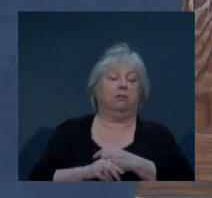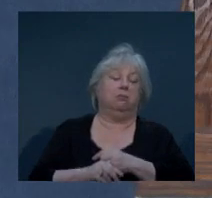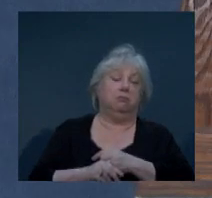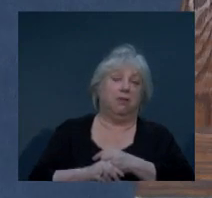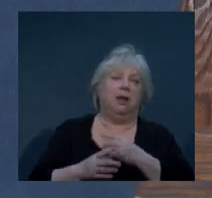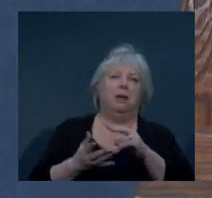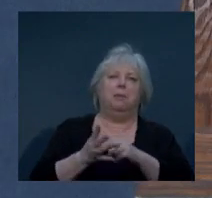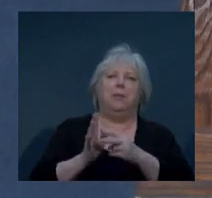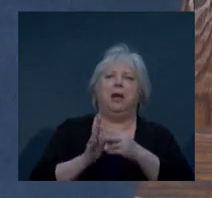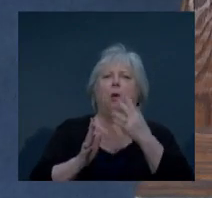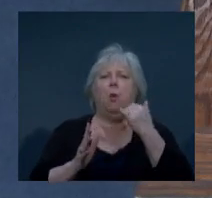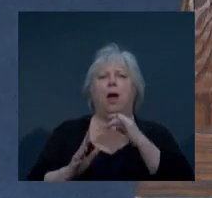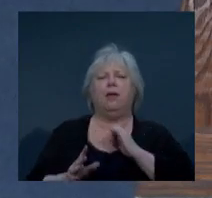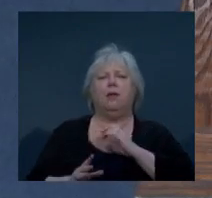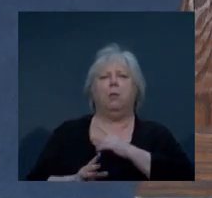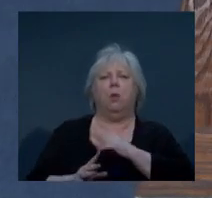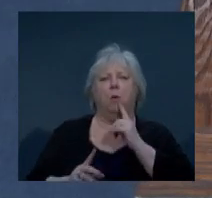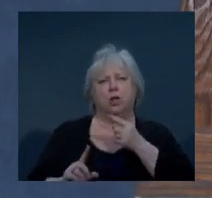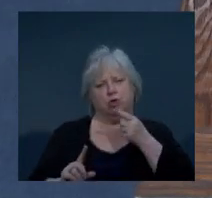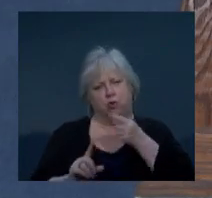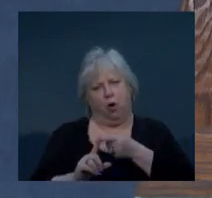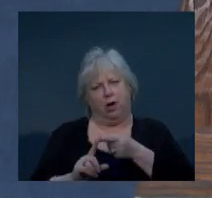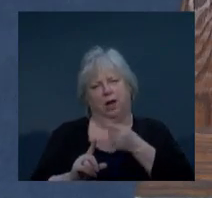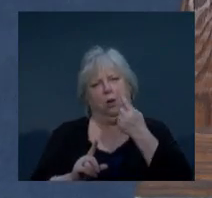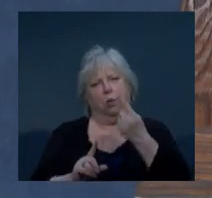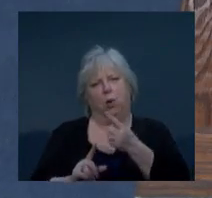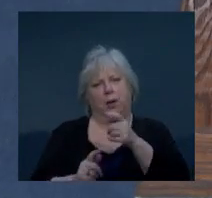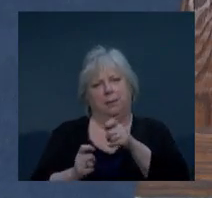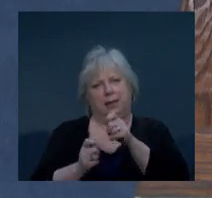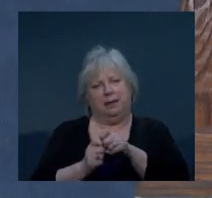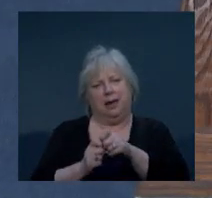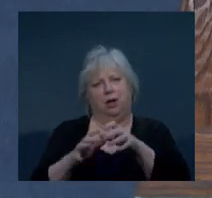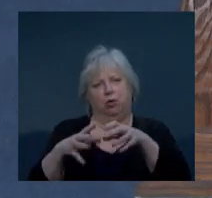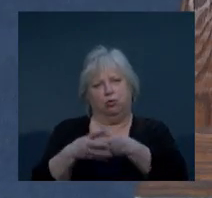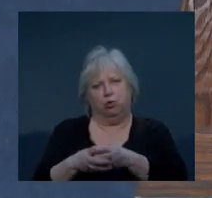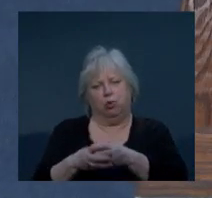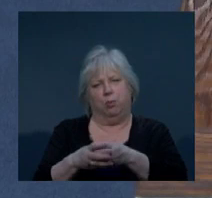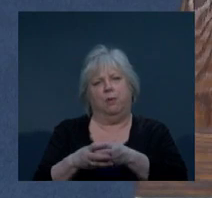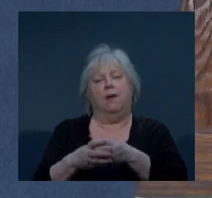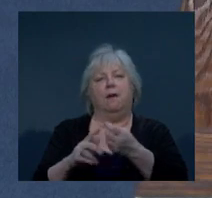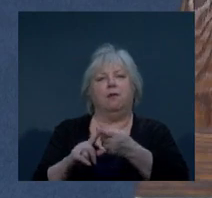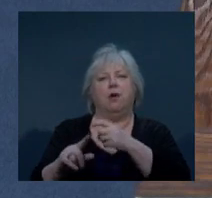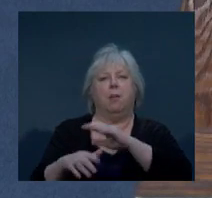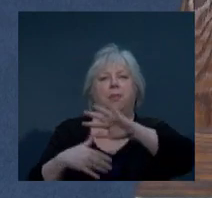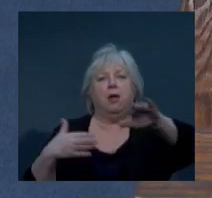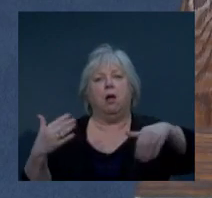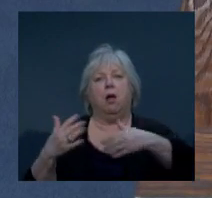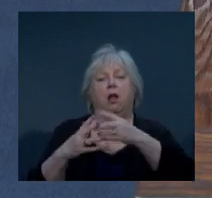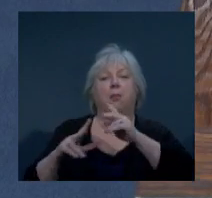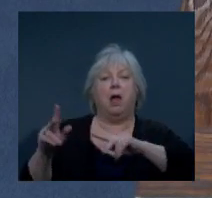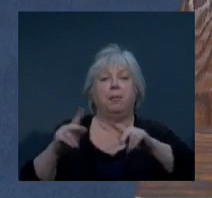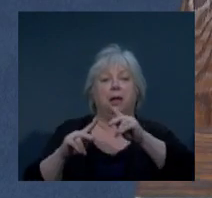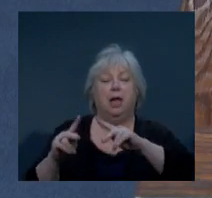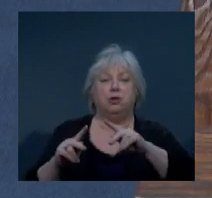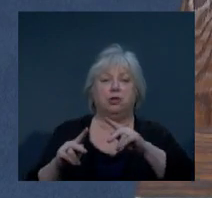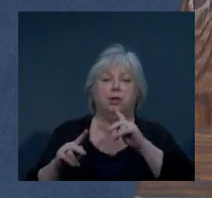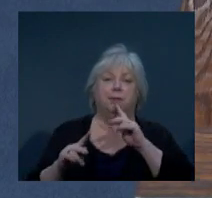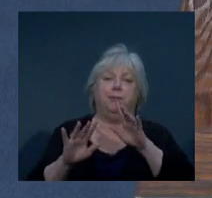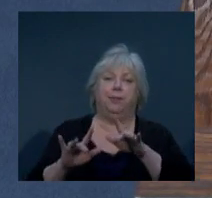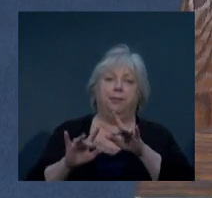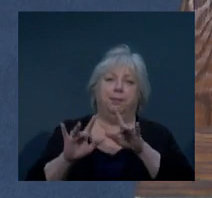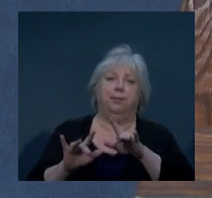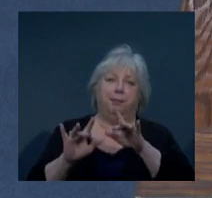Ergo, why is the board targeting one particular sector of the population, the poorer golfers?